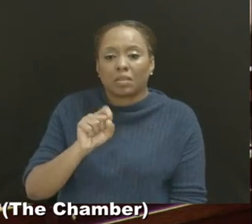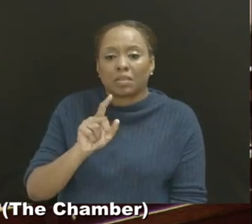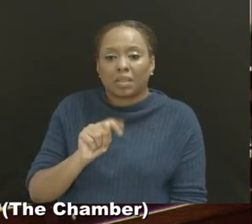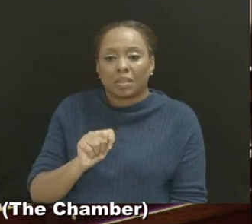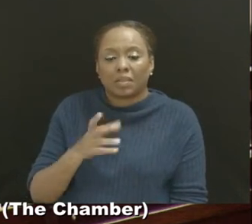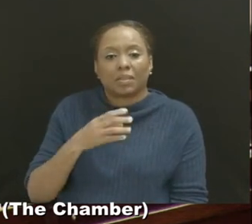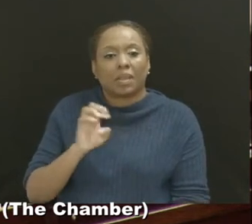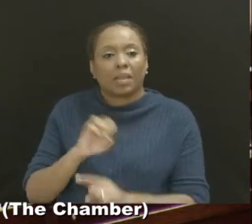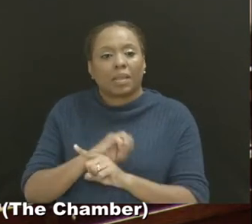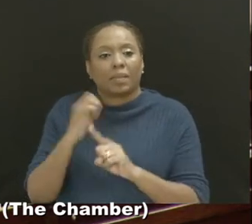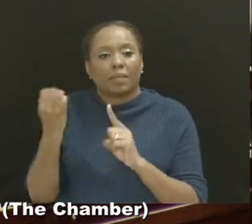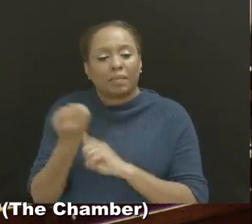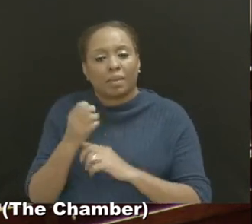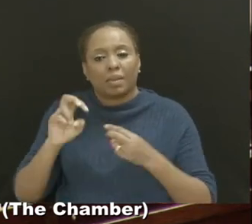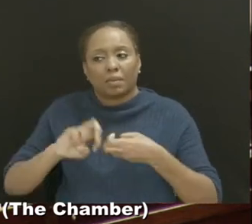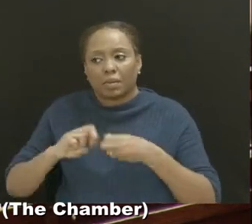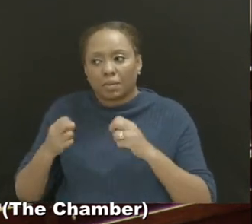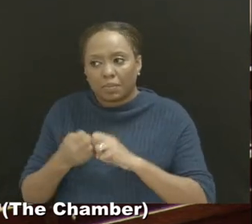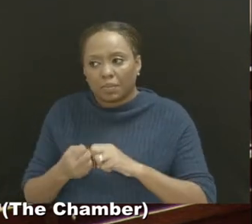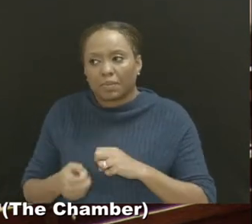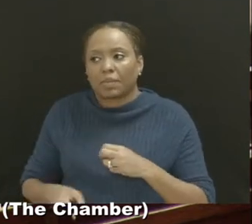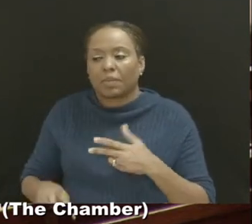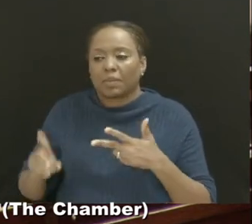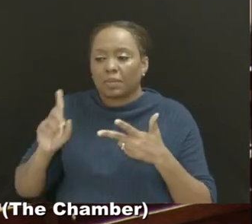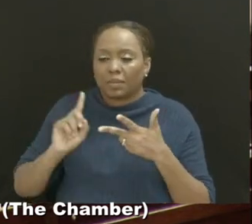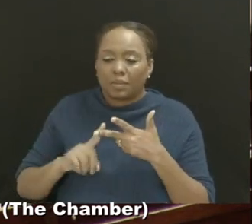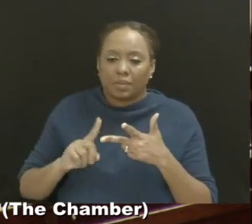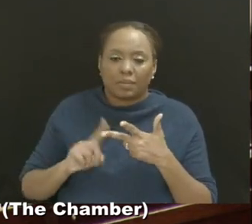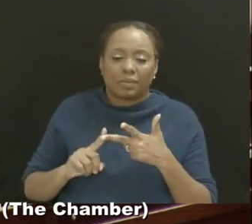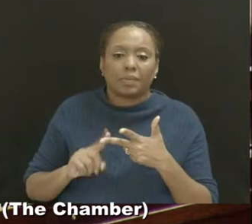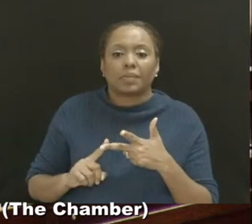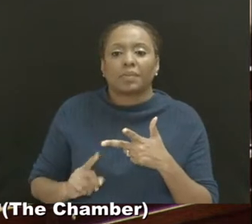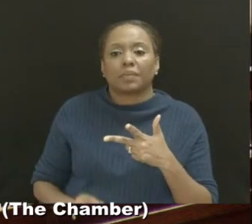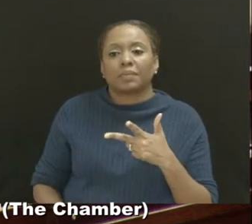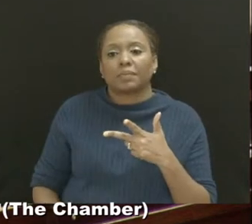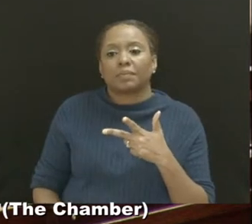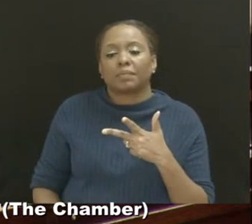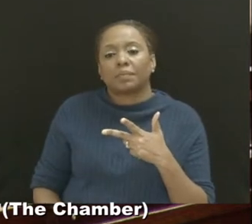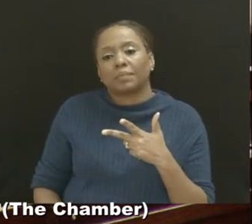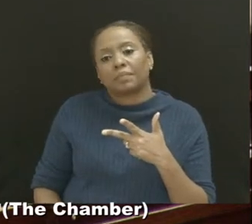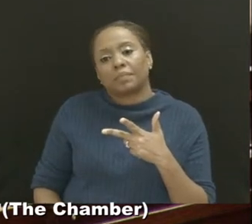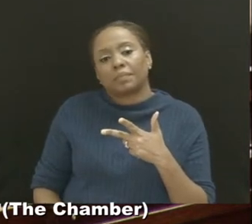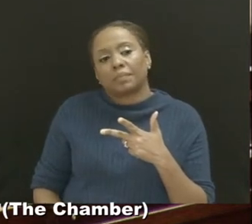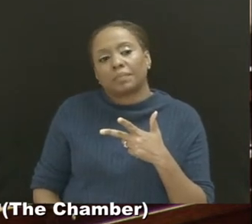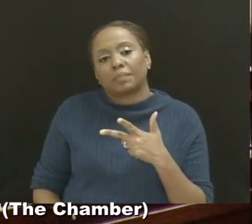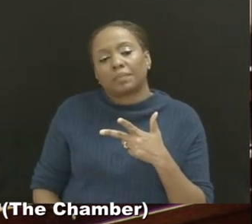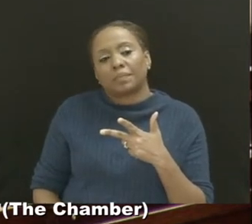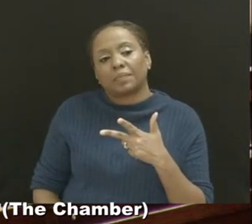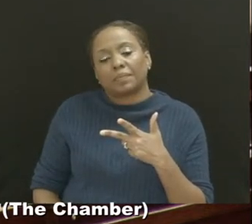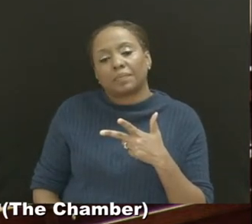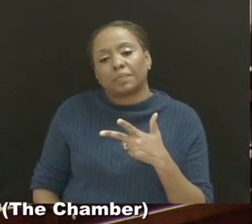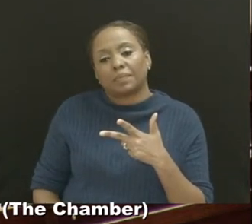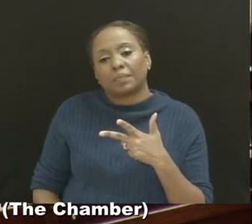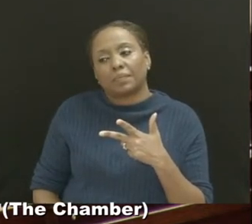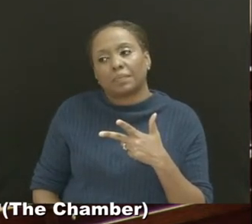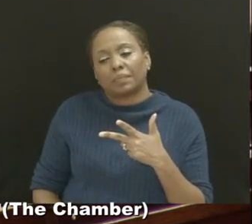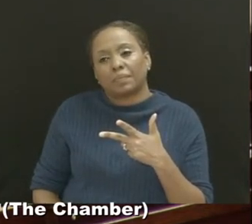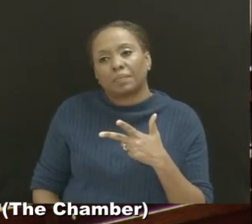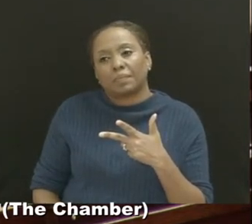hazards. That's two. And the management of the, this may